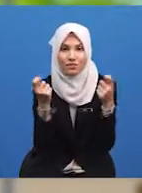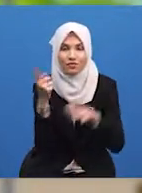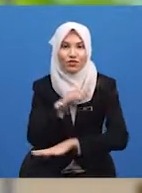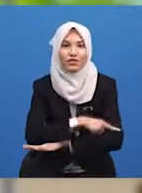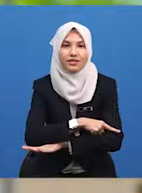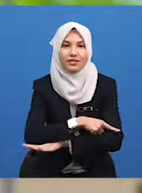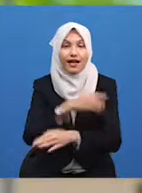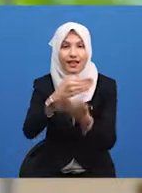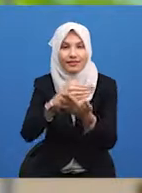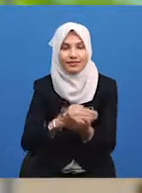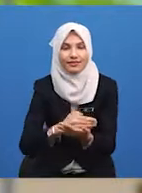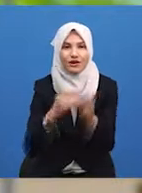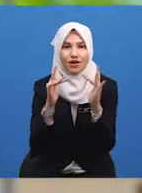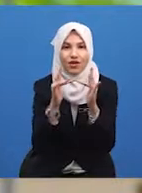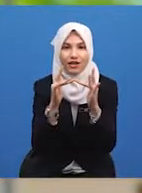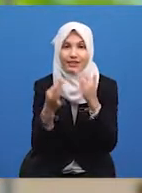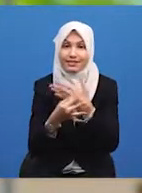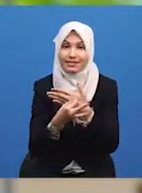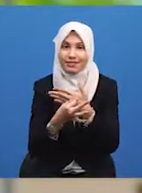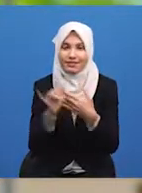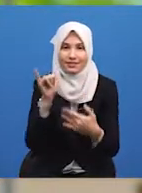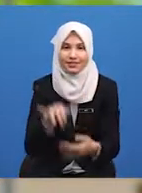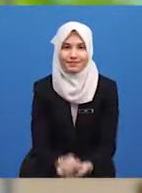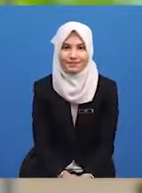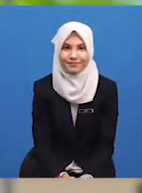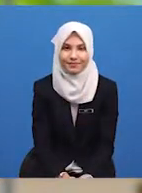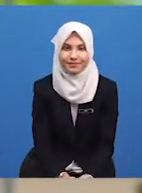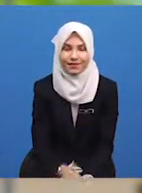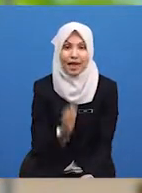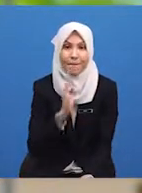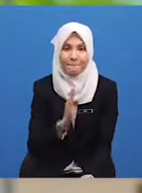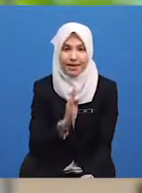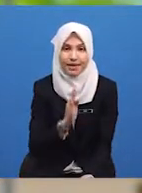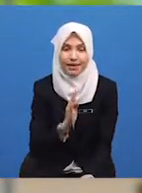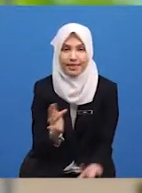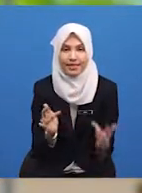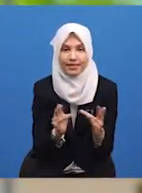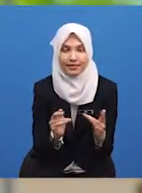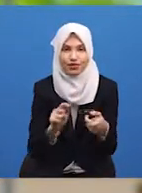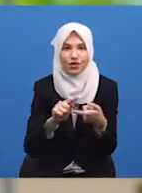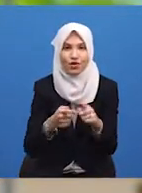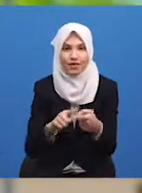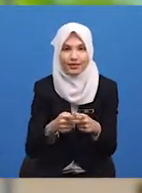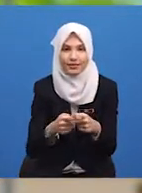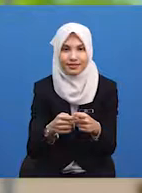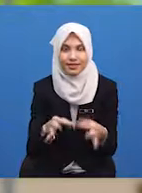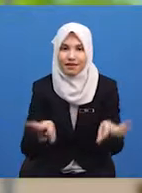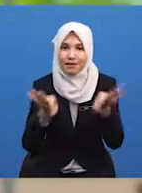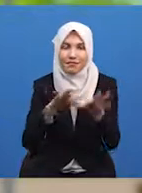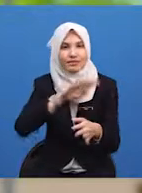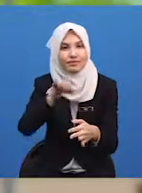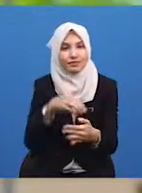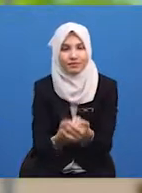today's lesson is online safety. Being connected to your friends, family, and